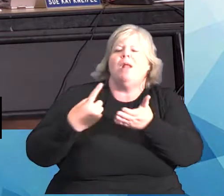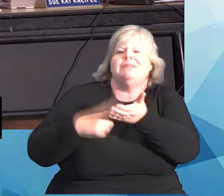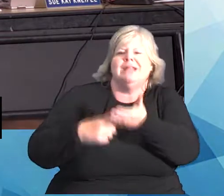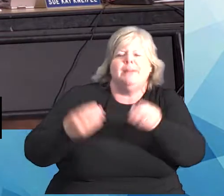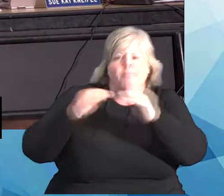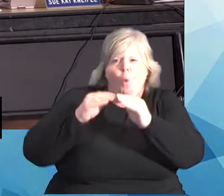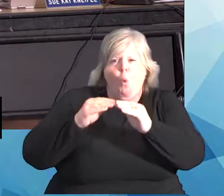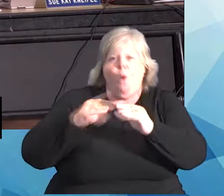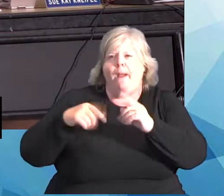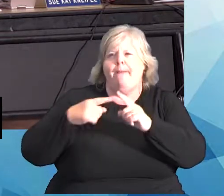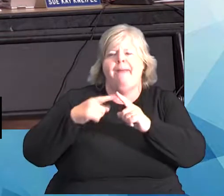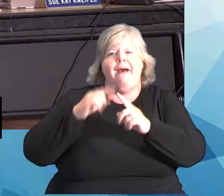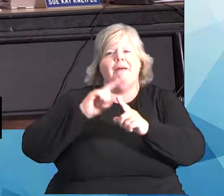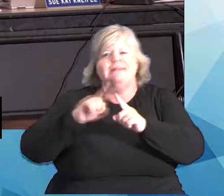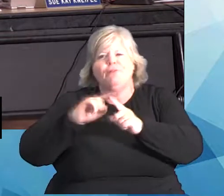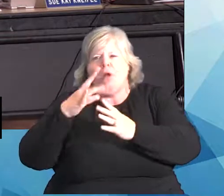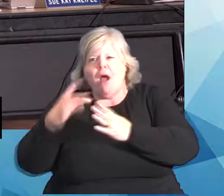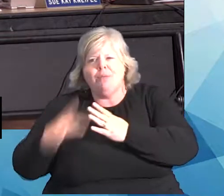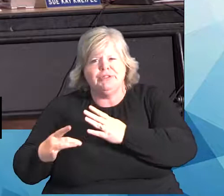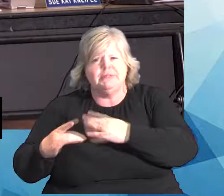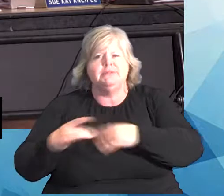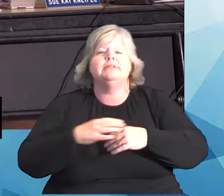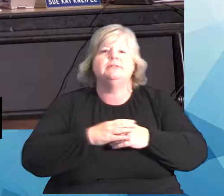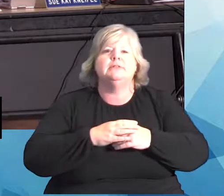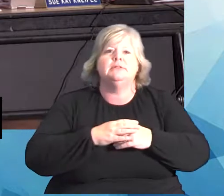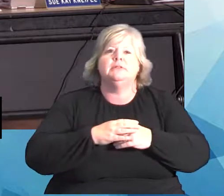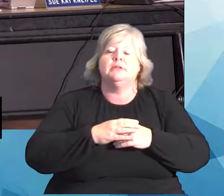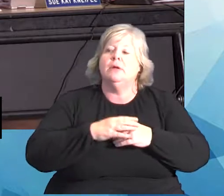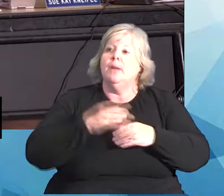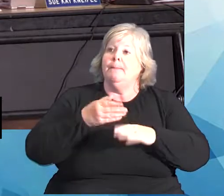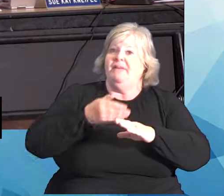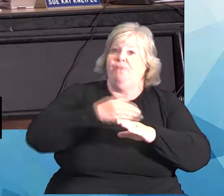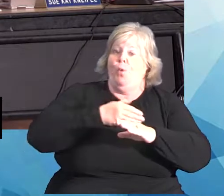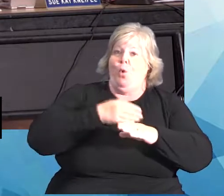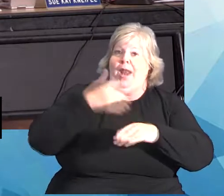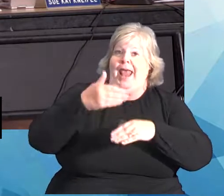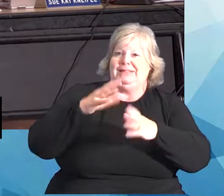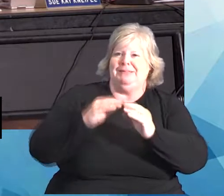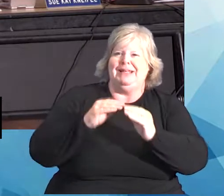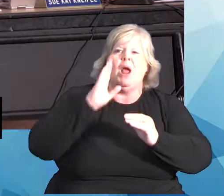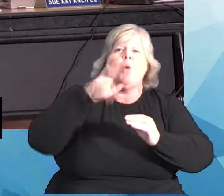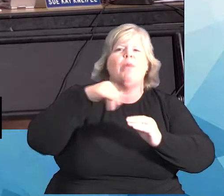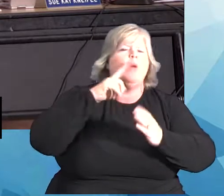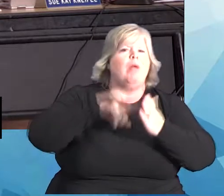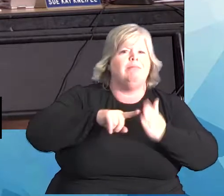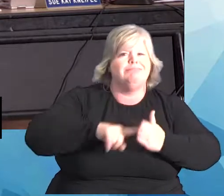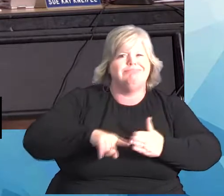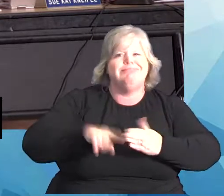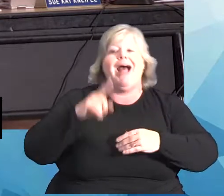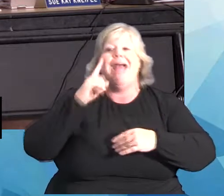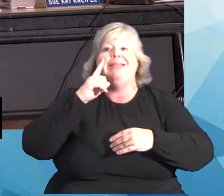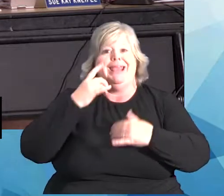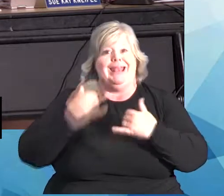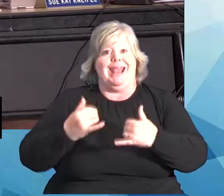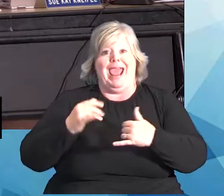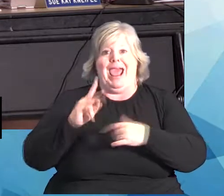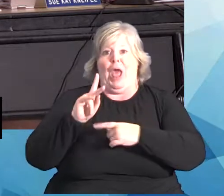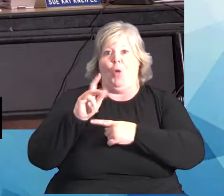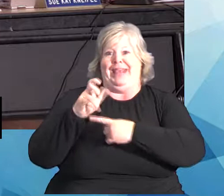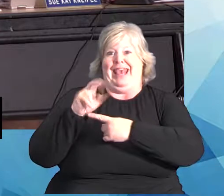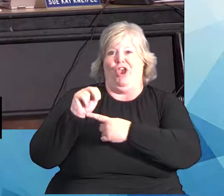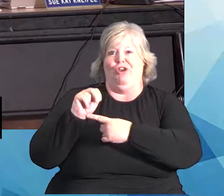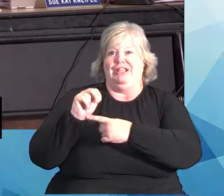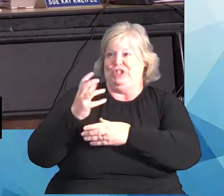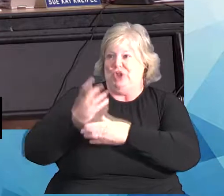as we get some more exploration in the meantime. I think that the loss of Karen has hurt